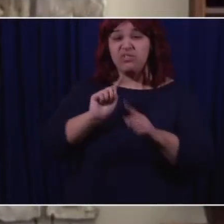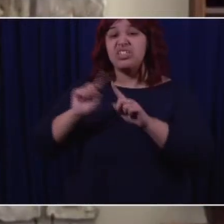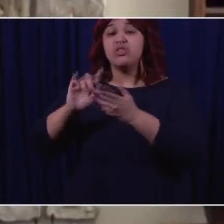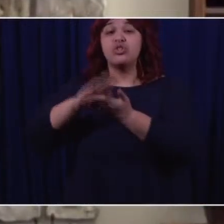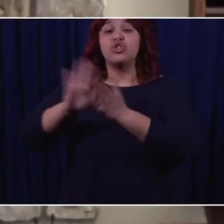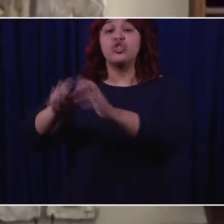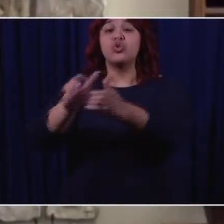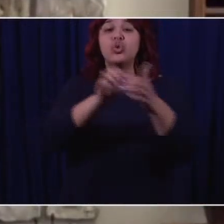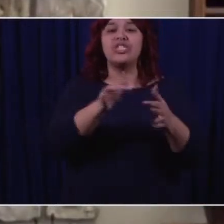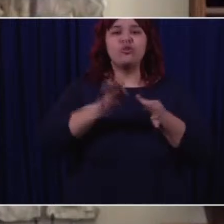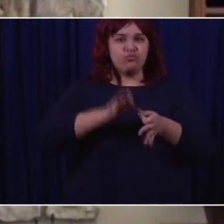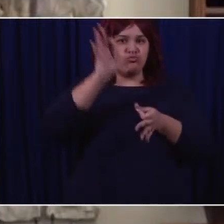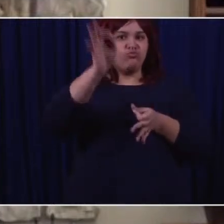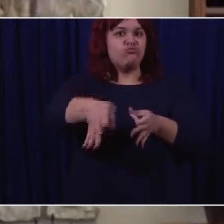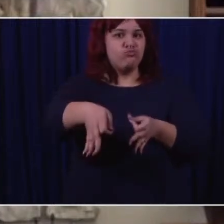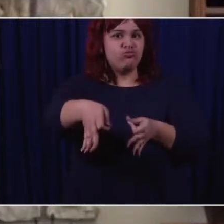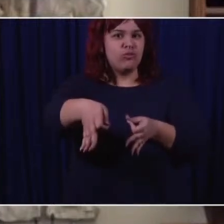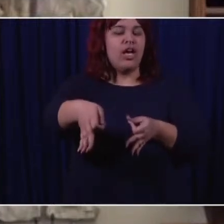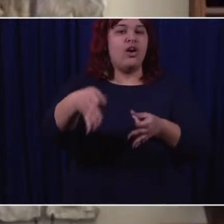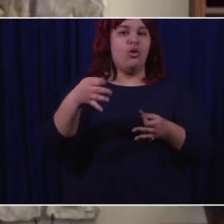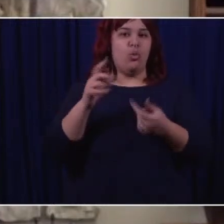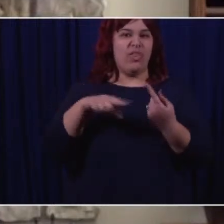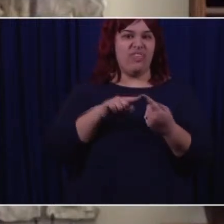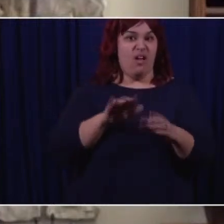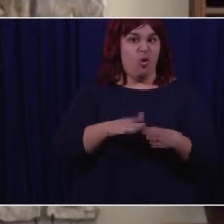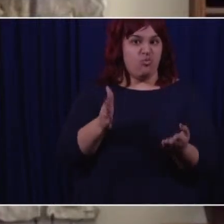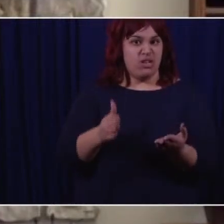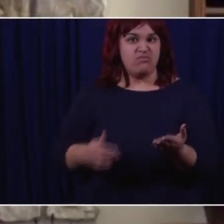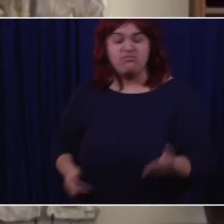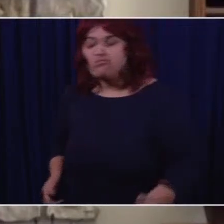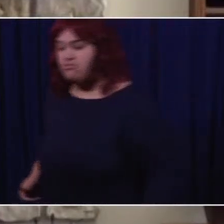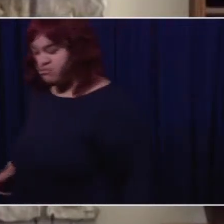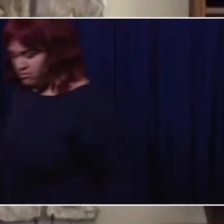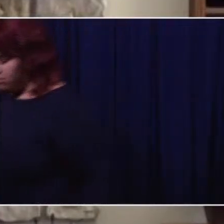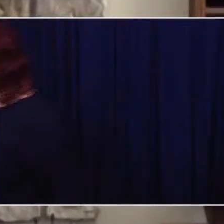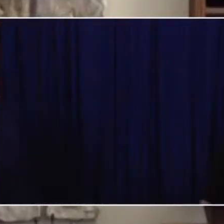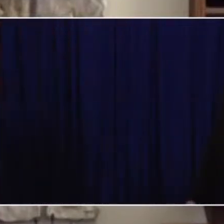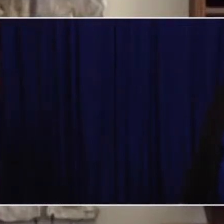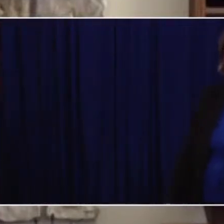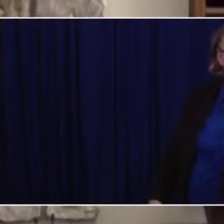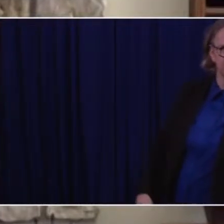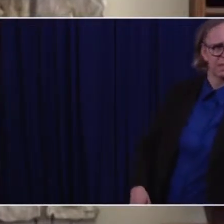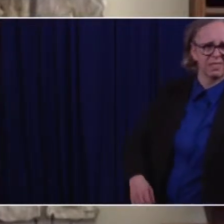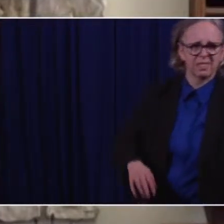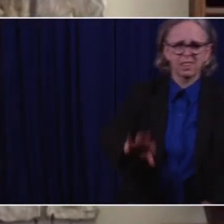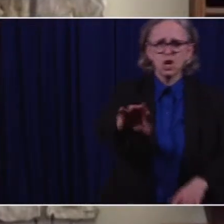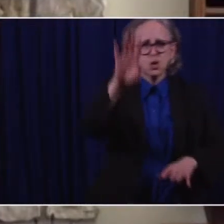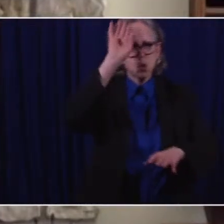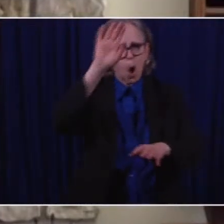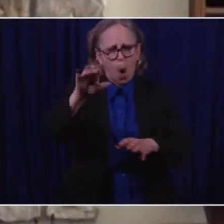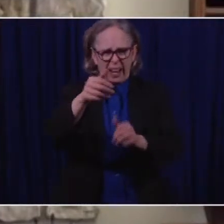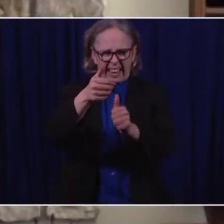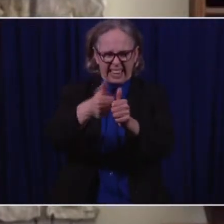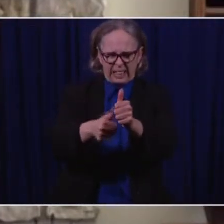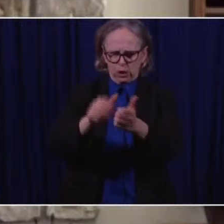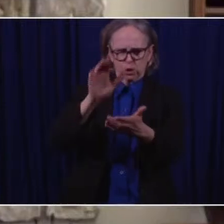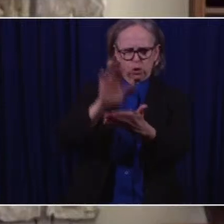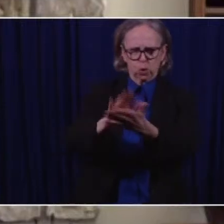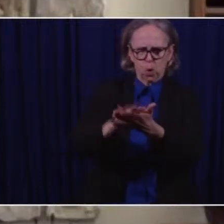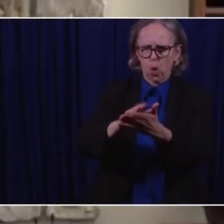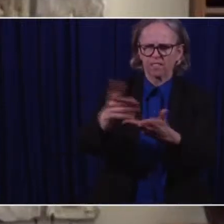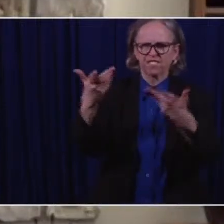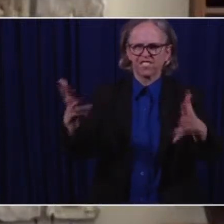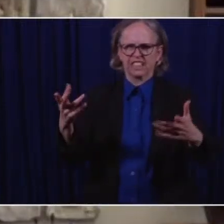We really need them to be back in by March 1. Every school signed a document that said they would be back